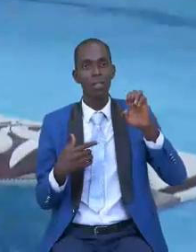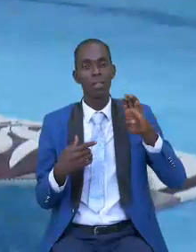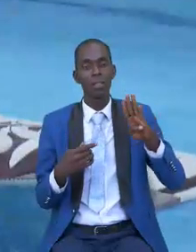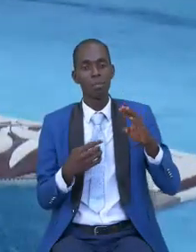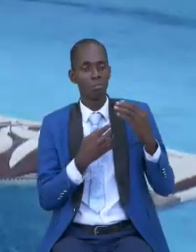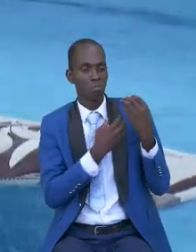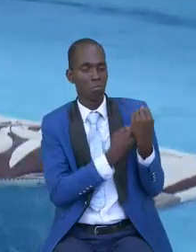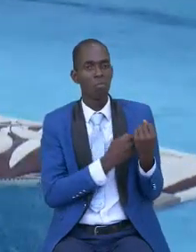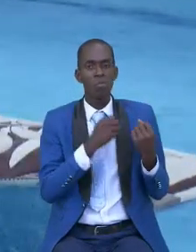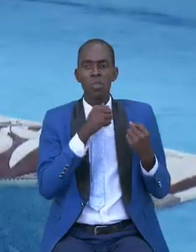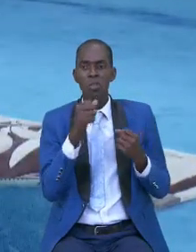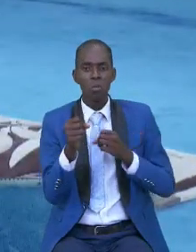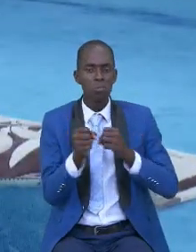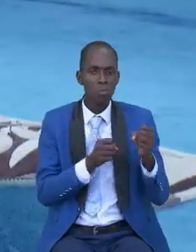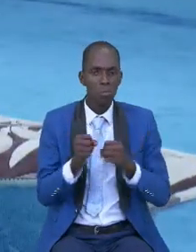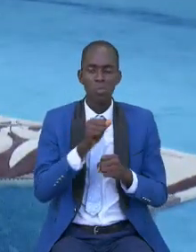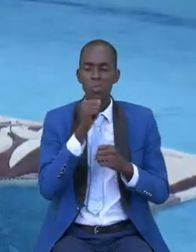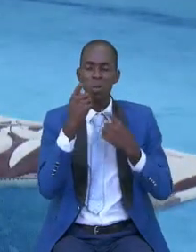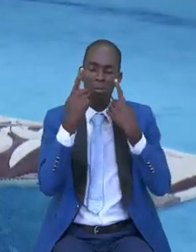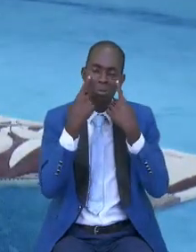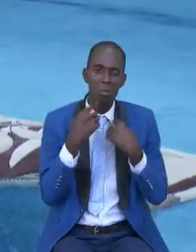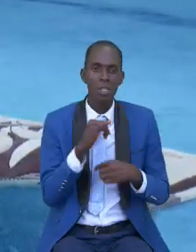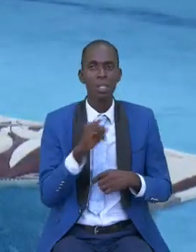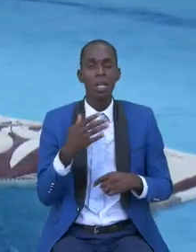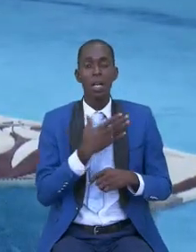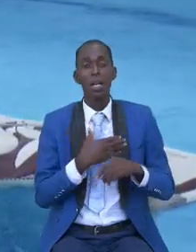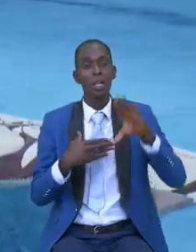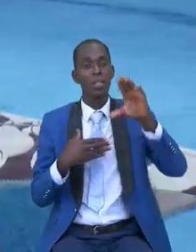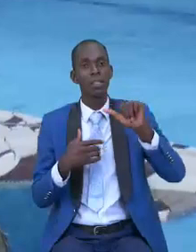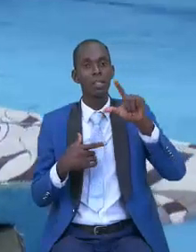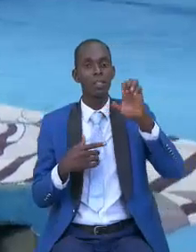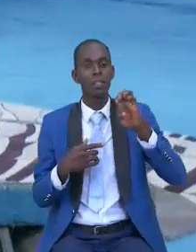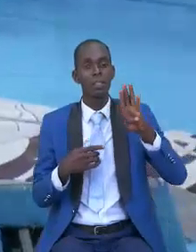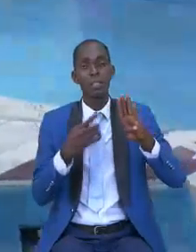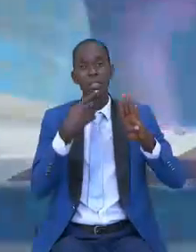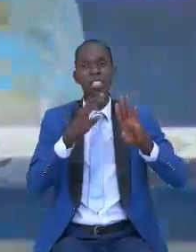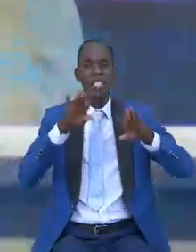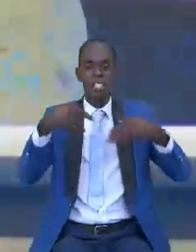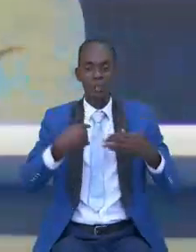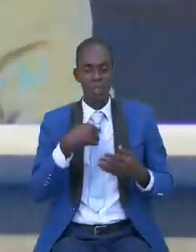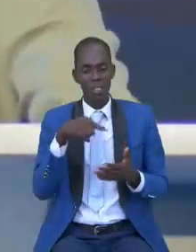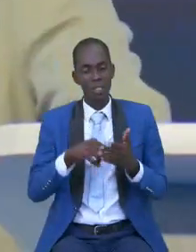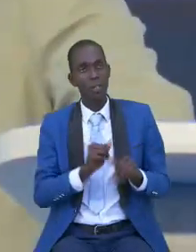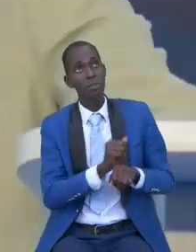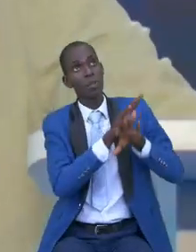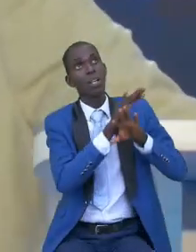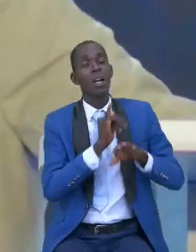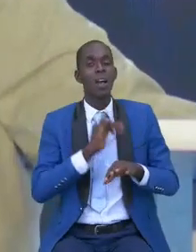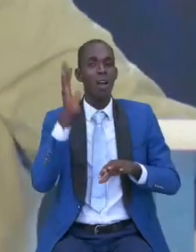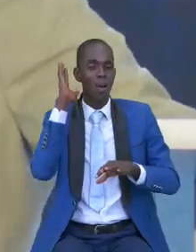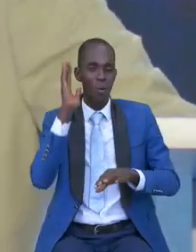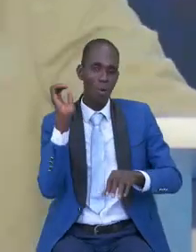he wasn't fighting, he wasn't crying. And Caleb said, give me this mountain, I will